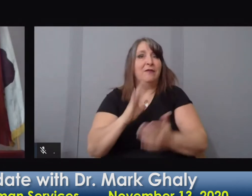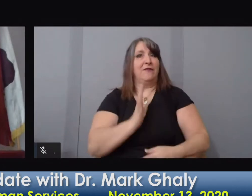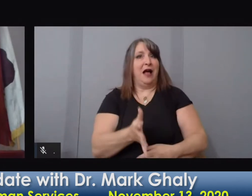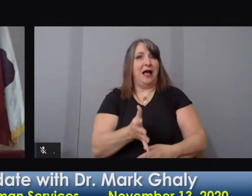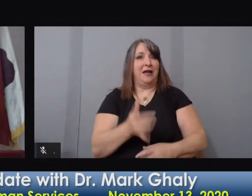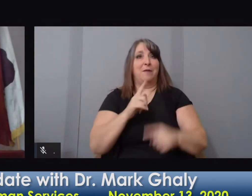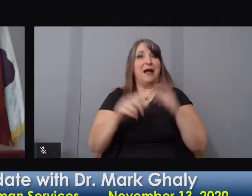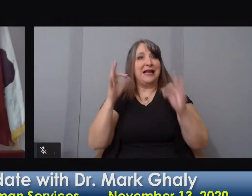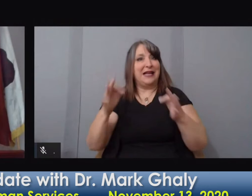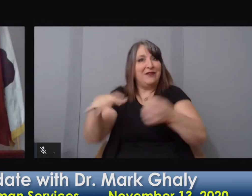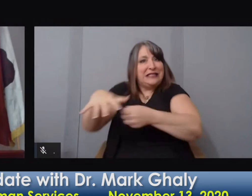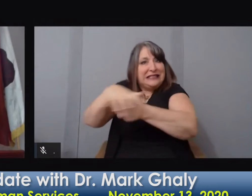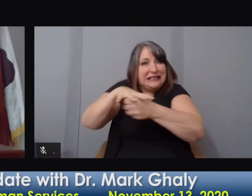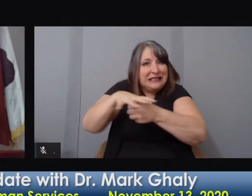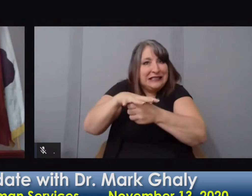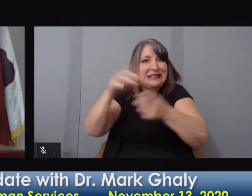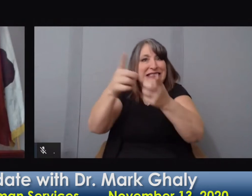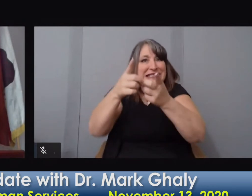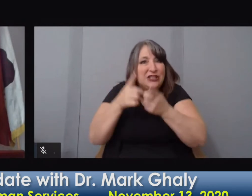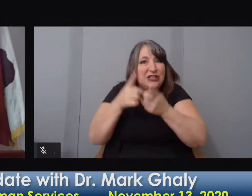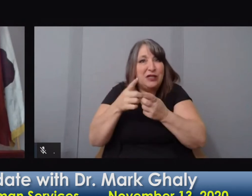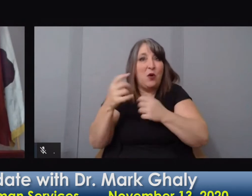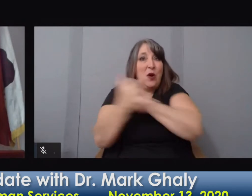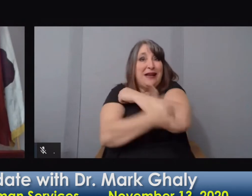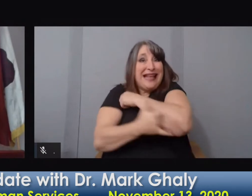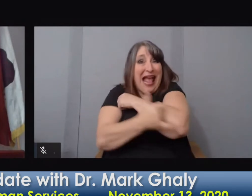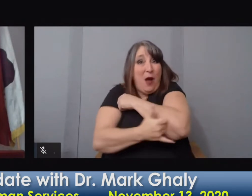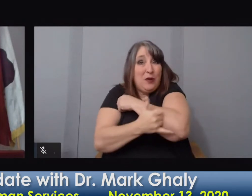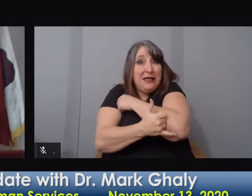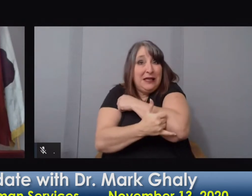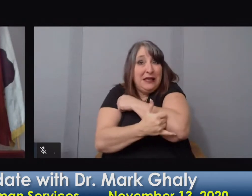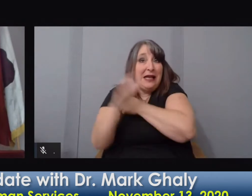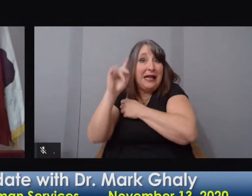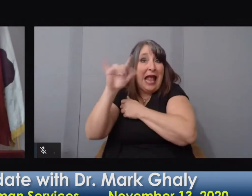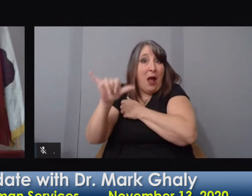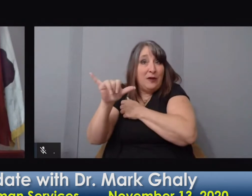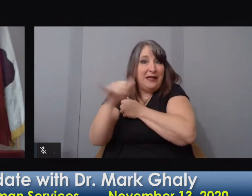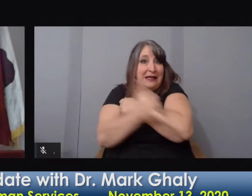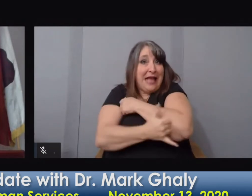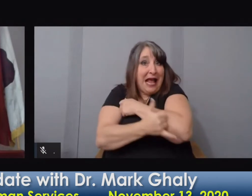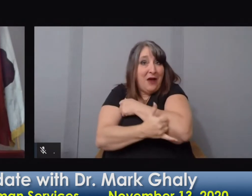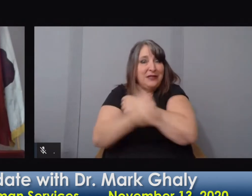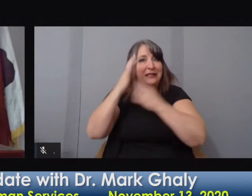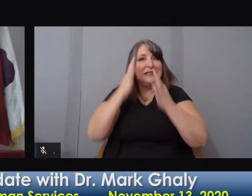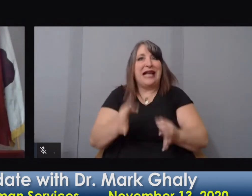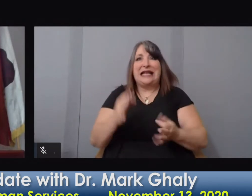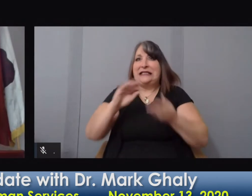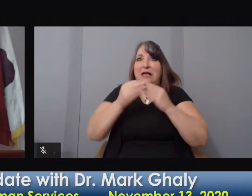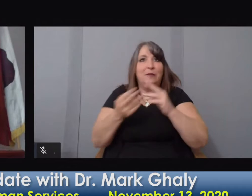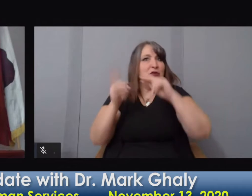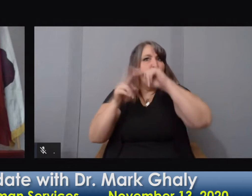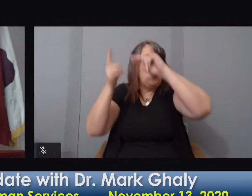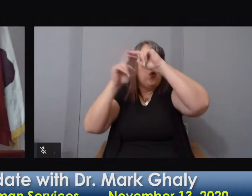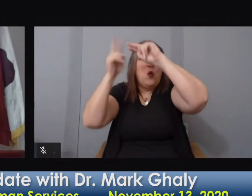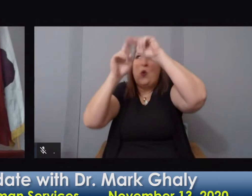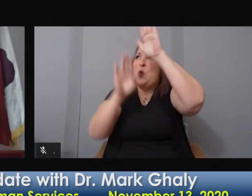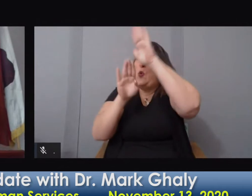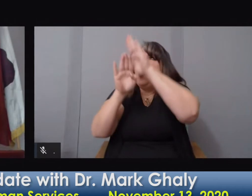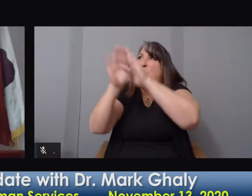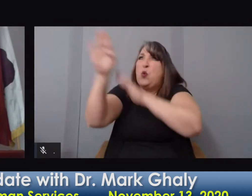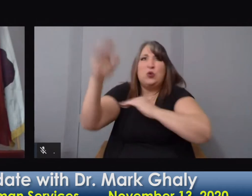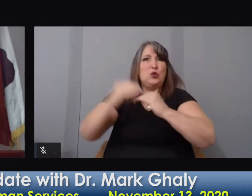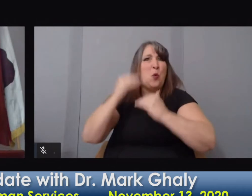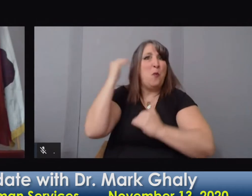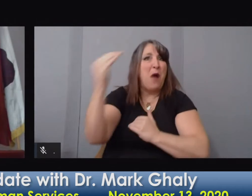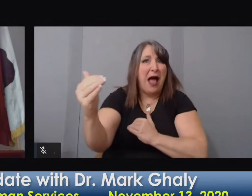a county, or if a county in its entirety decides that the transmission rate is too high for a number of reasons,